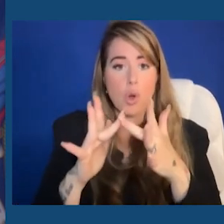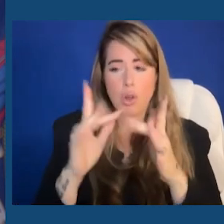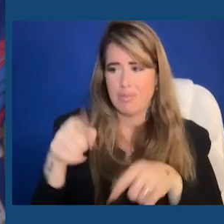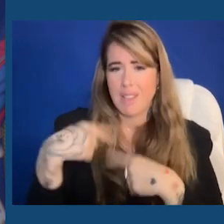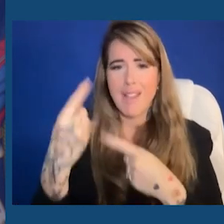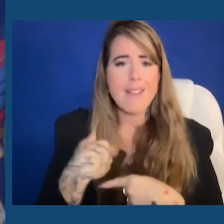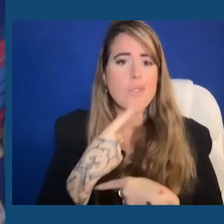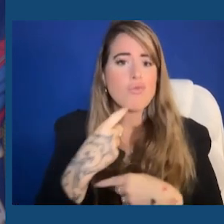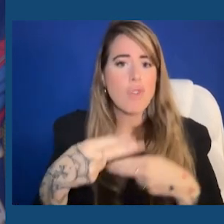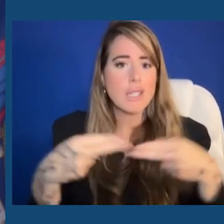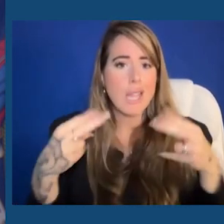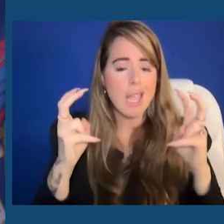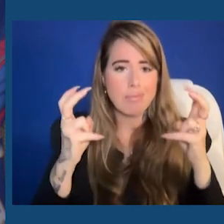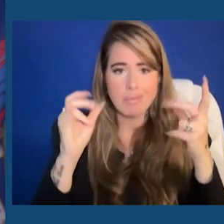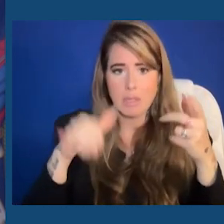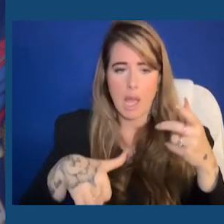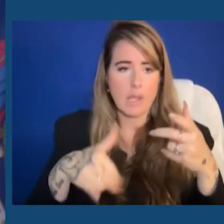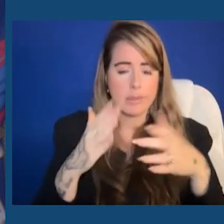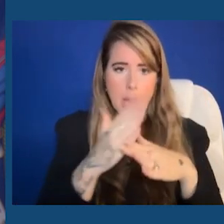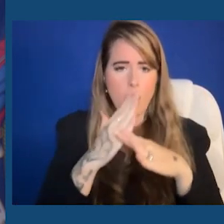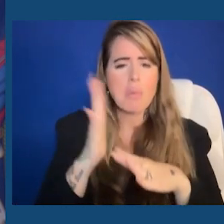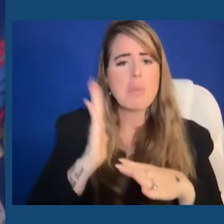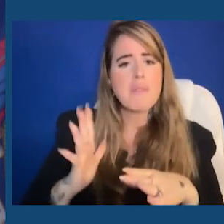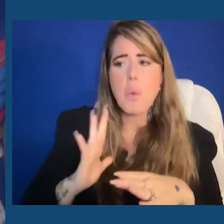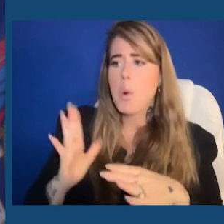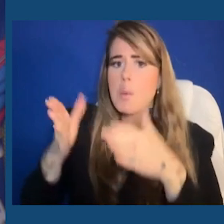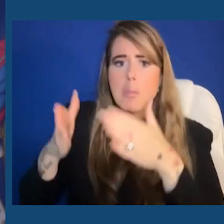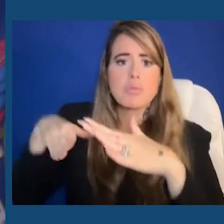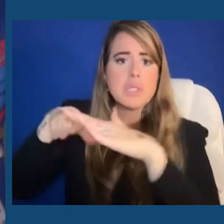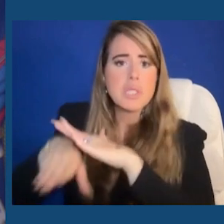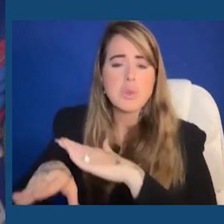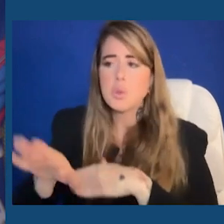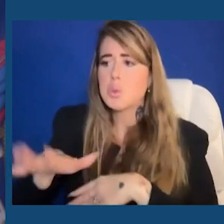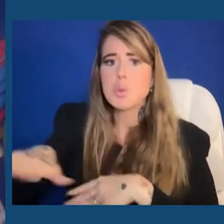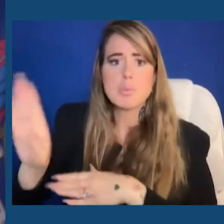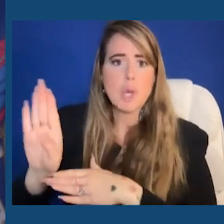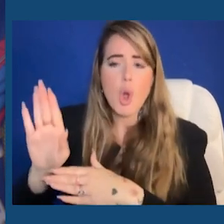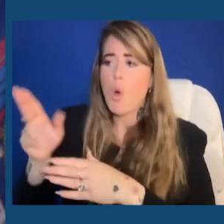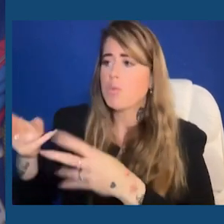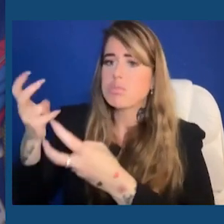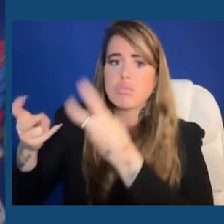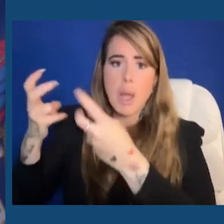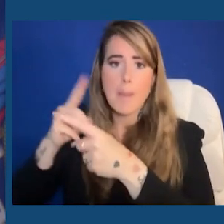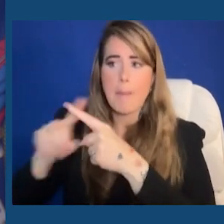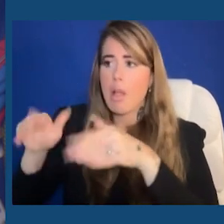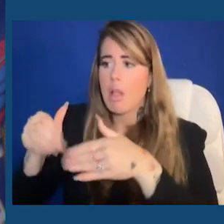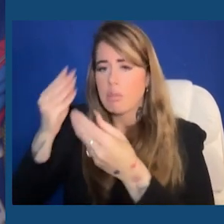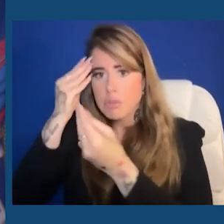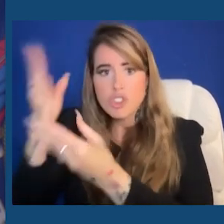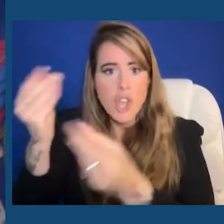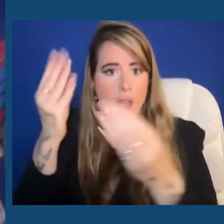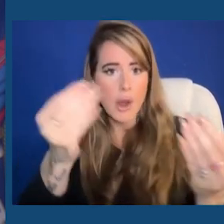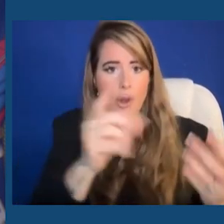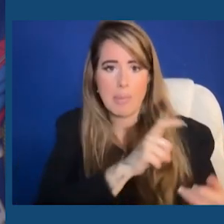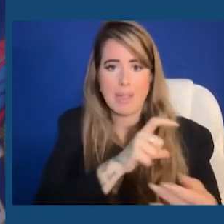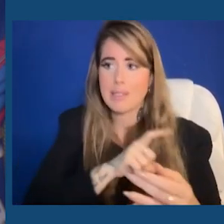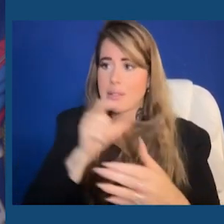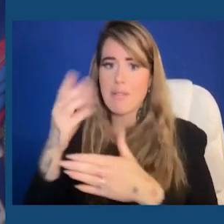stealing in one borough and then goes to another, and that information is not being shared, then it's